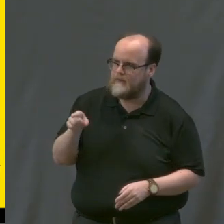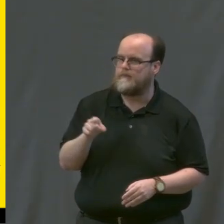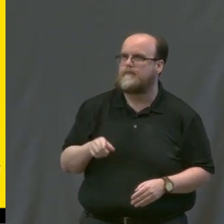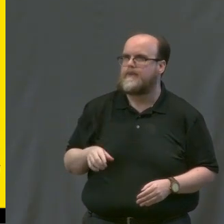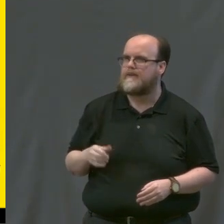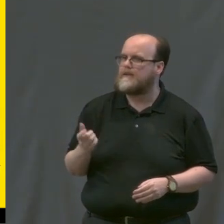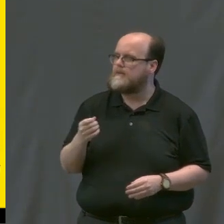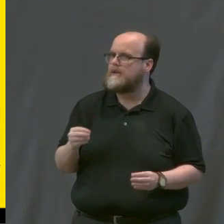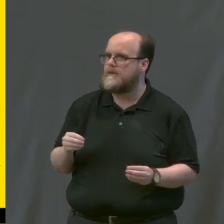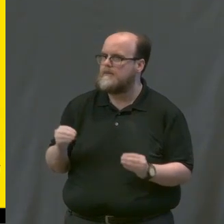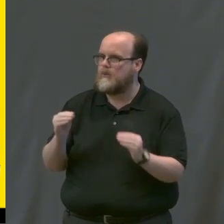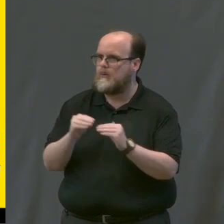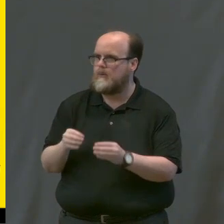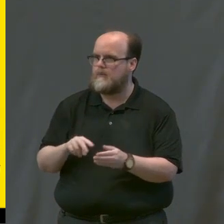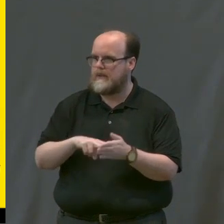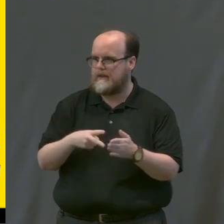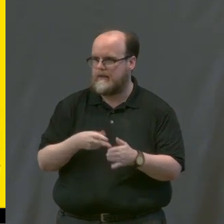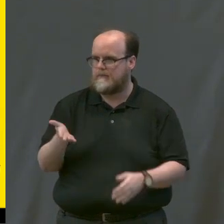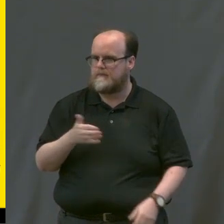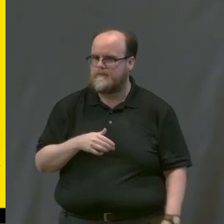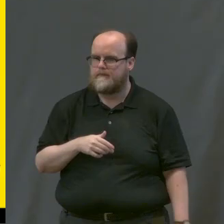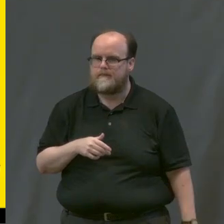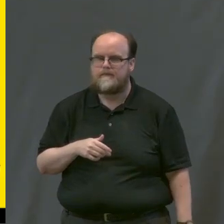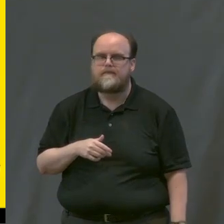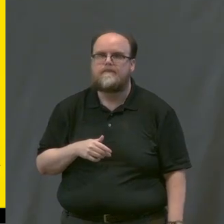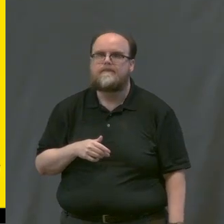extra meaning there.